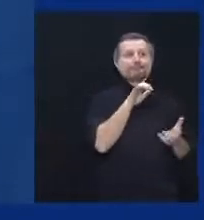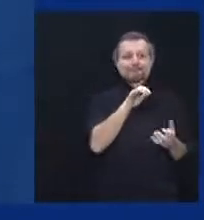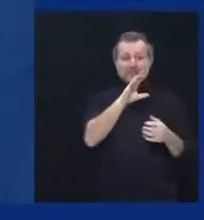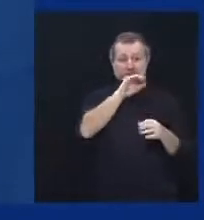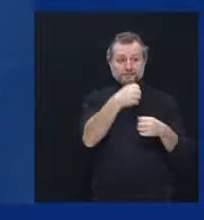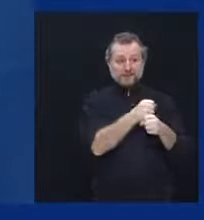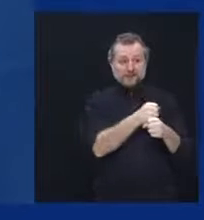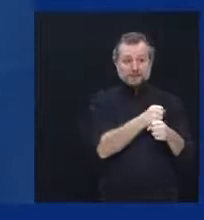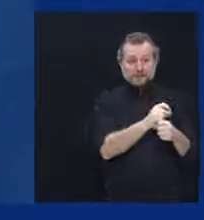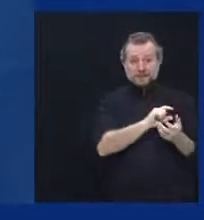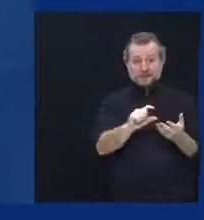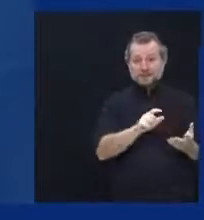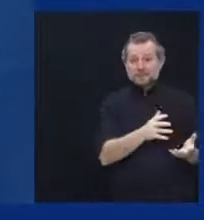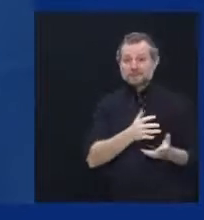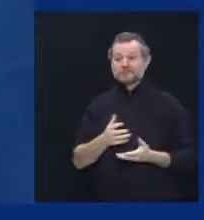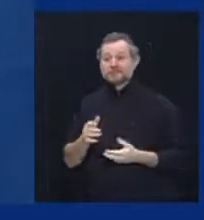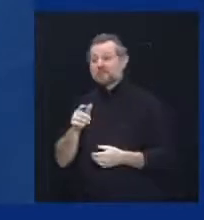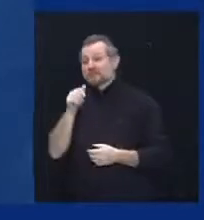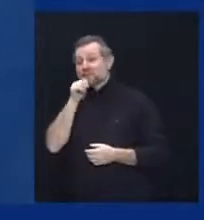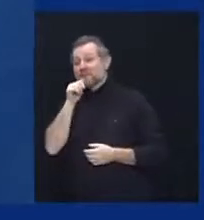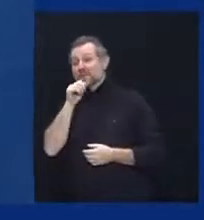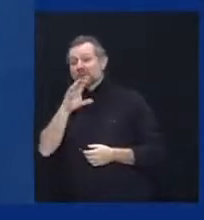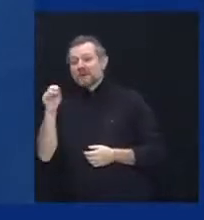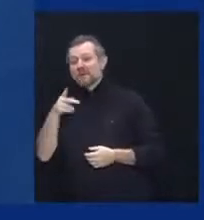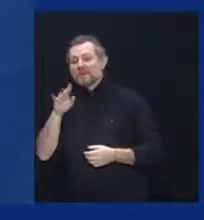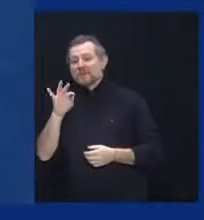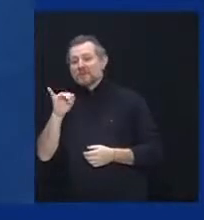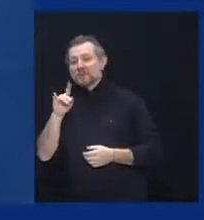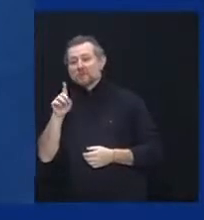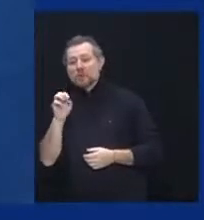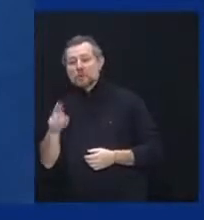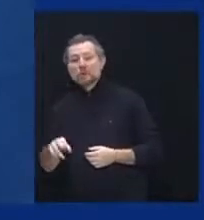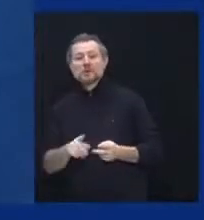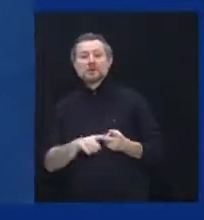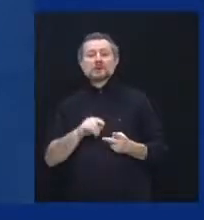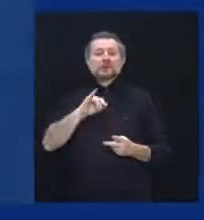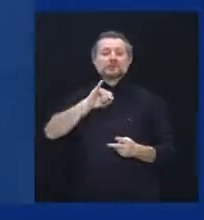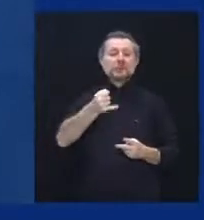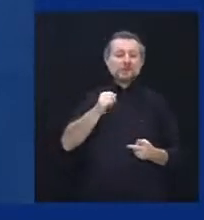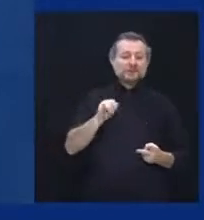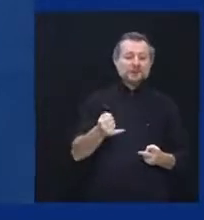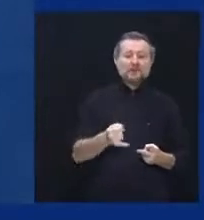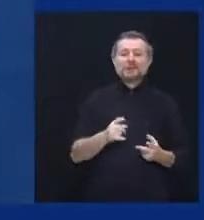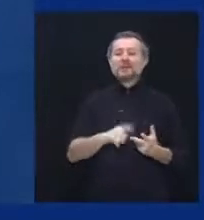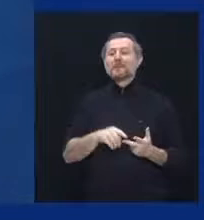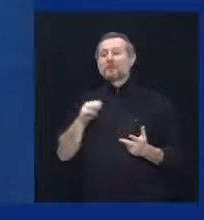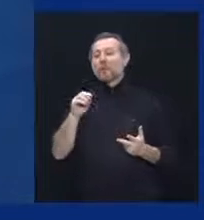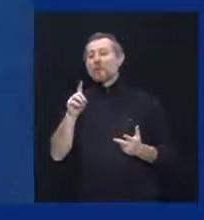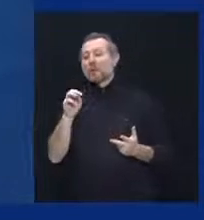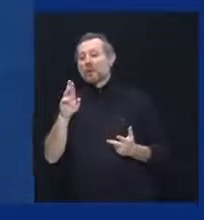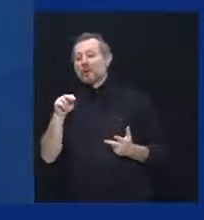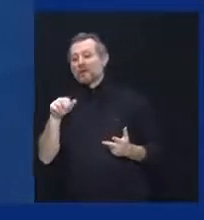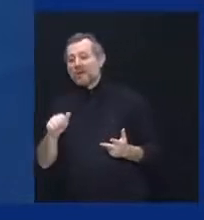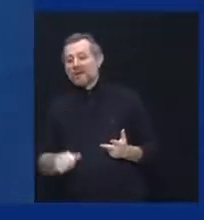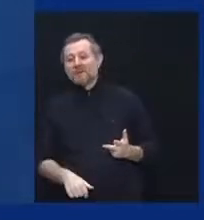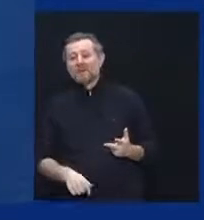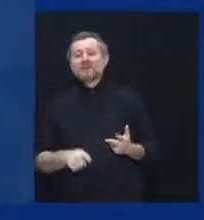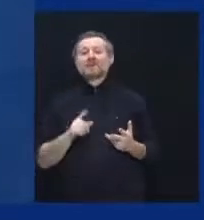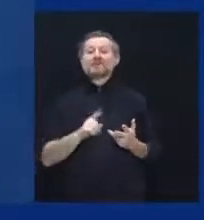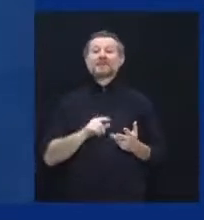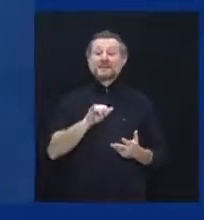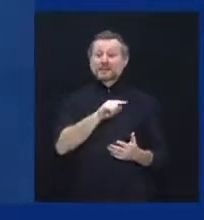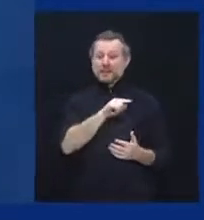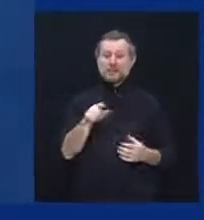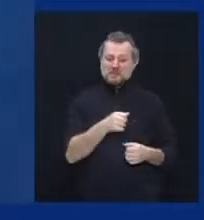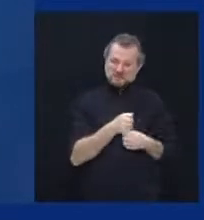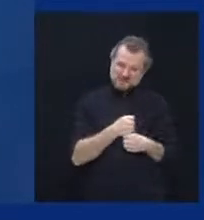producing Pfizer, Johnson & Johnson, hopefully, Moderna, Novavax. They're